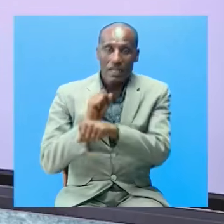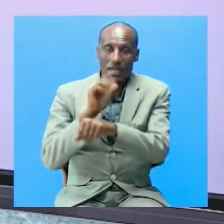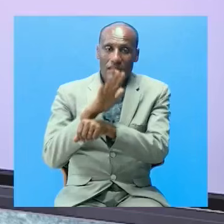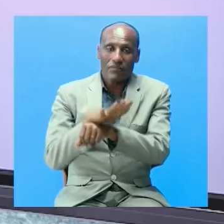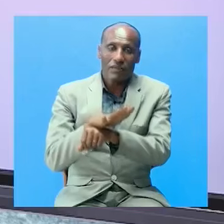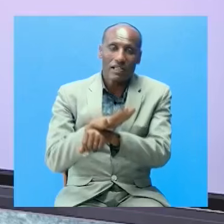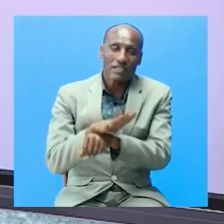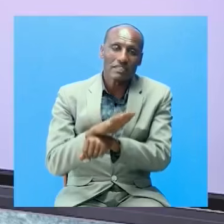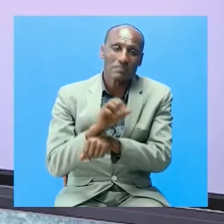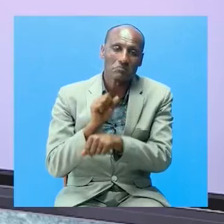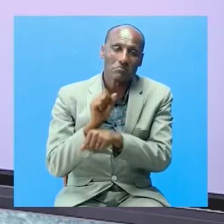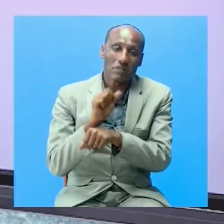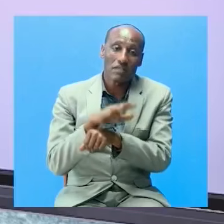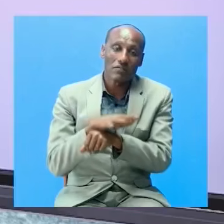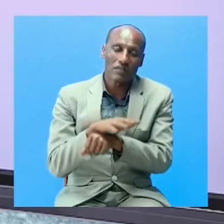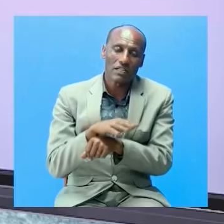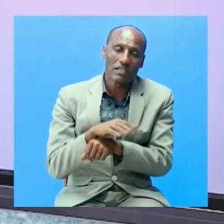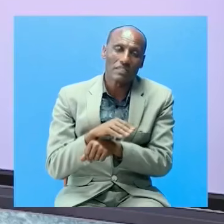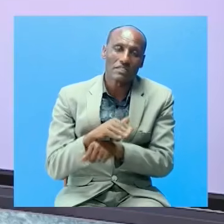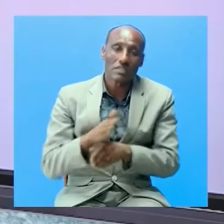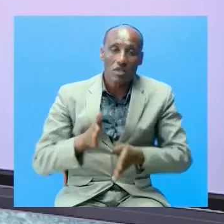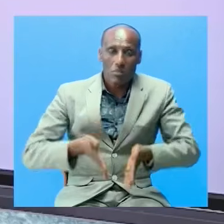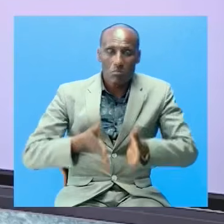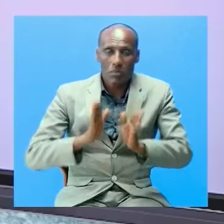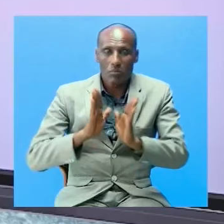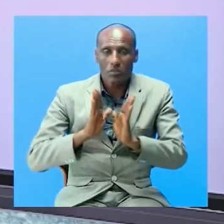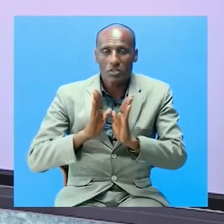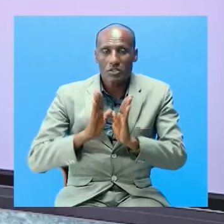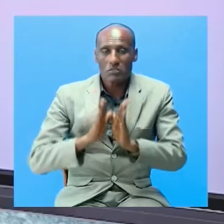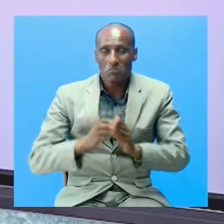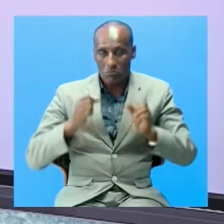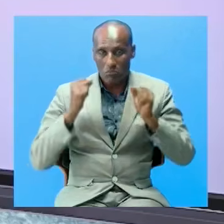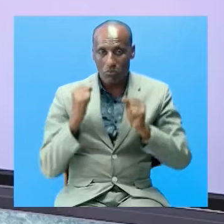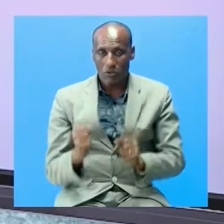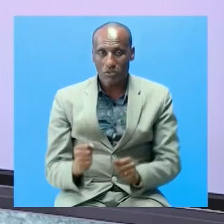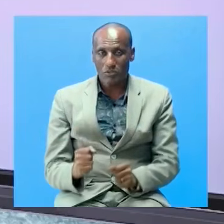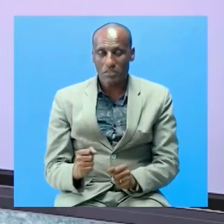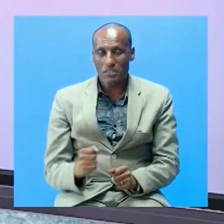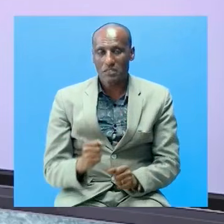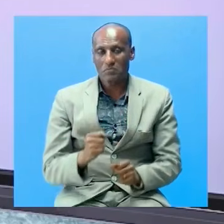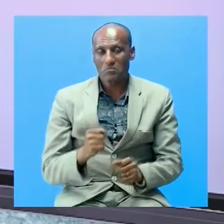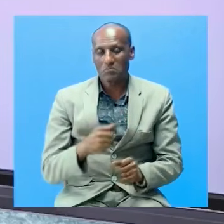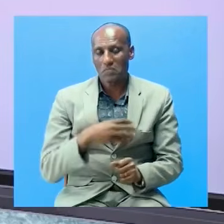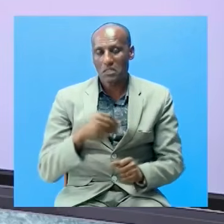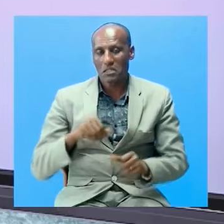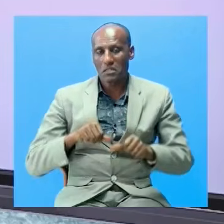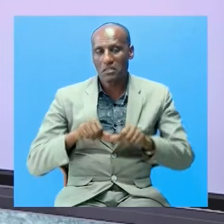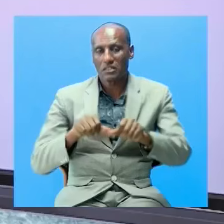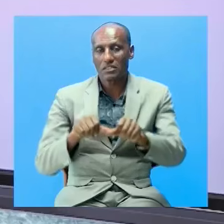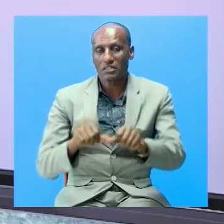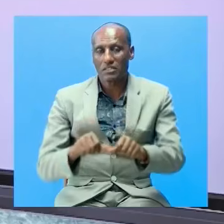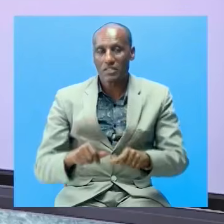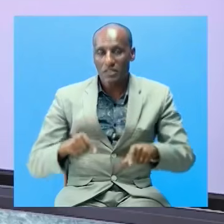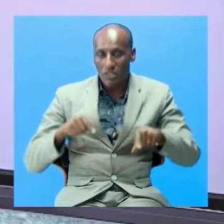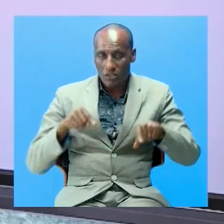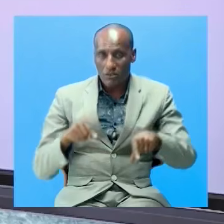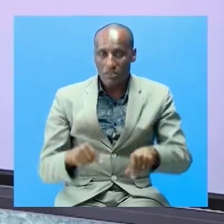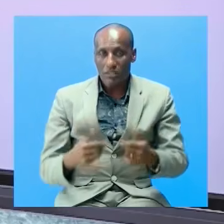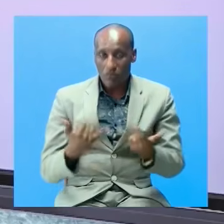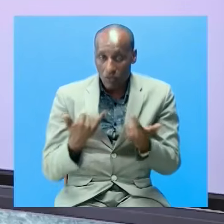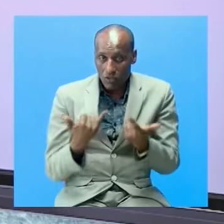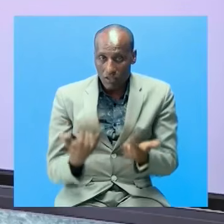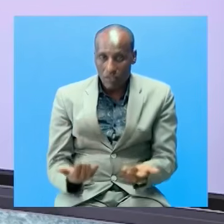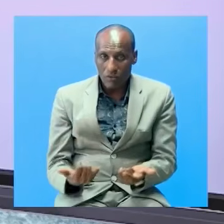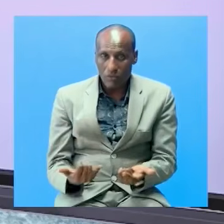to tell what? Advice, obligation, permission, very good, duty,